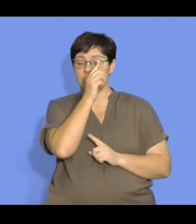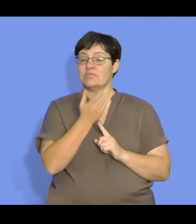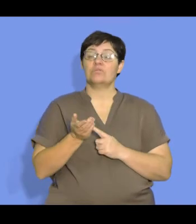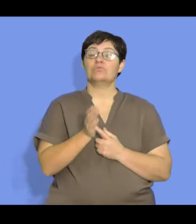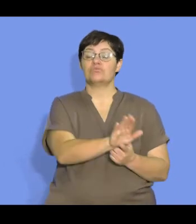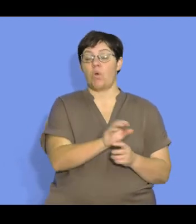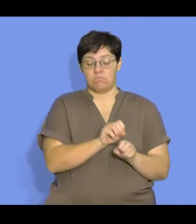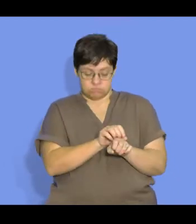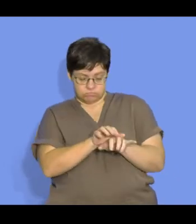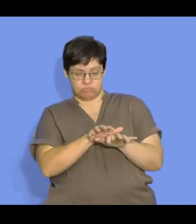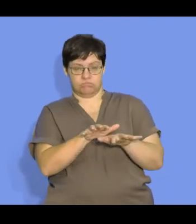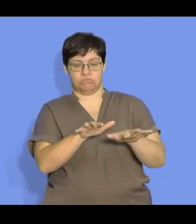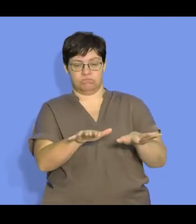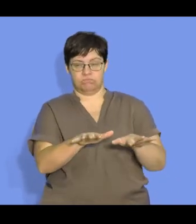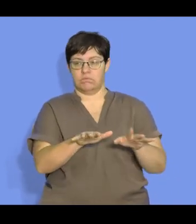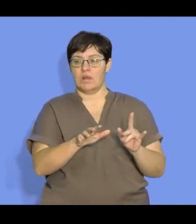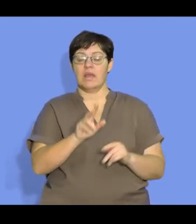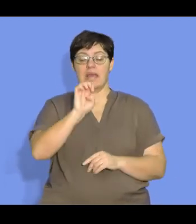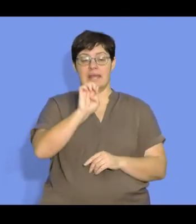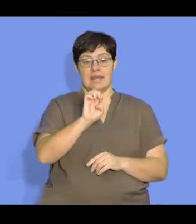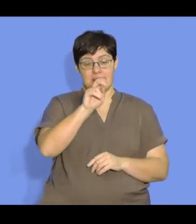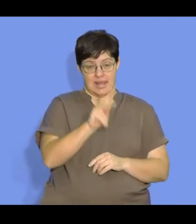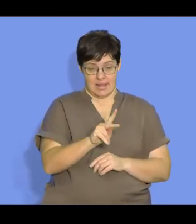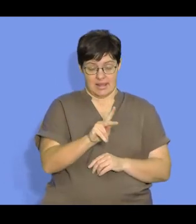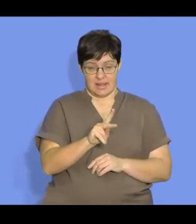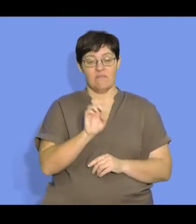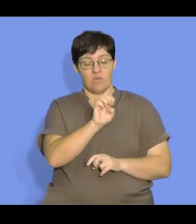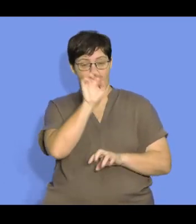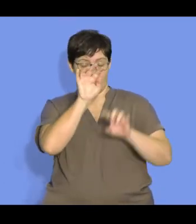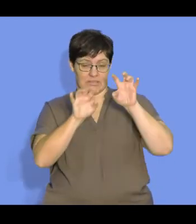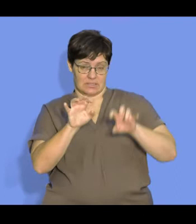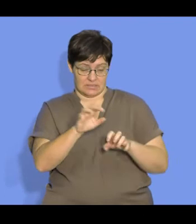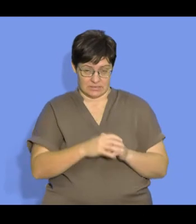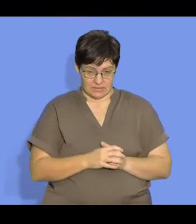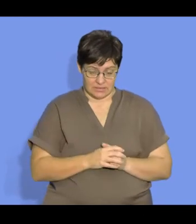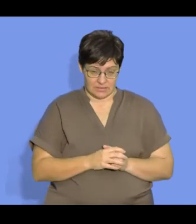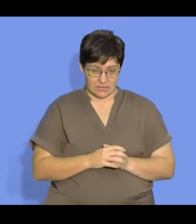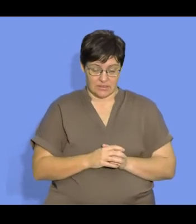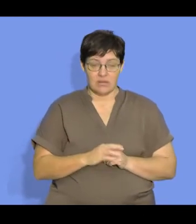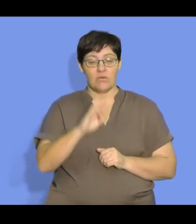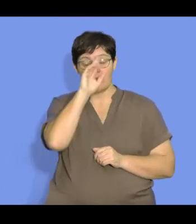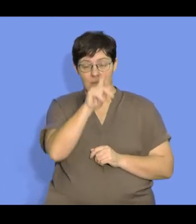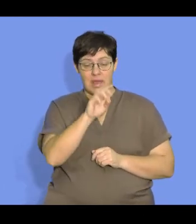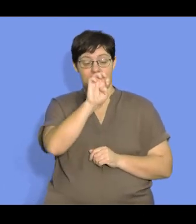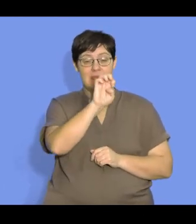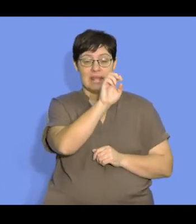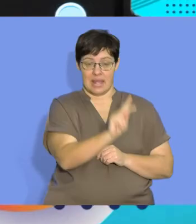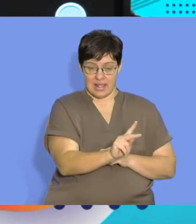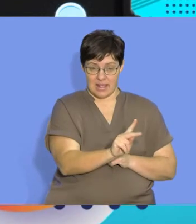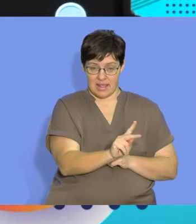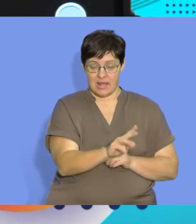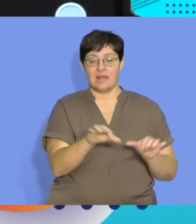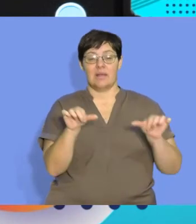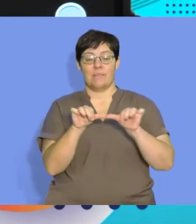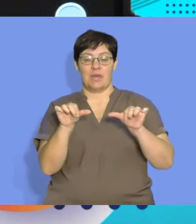the distribution of the kinetic energy of particles. Remember that kinetic energy is